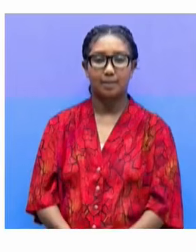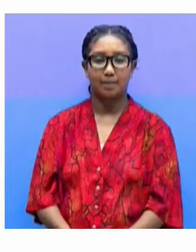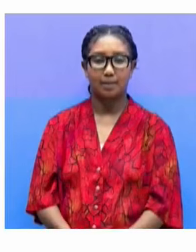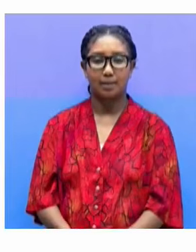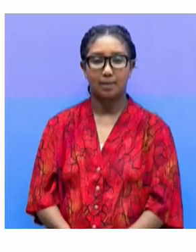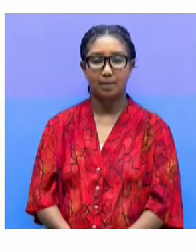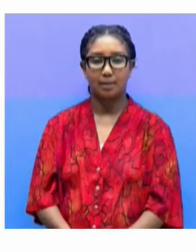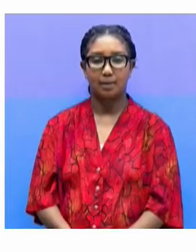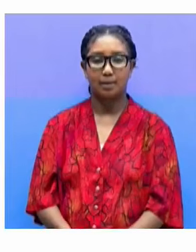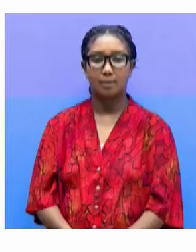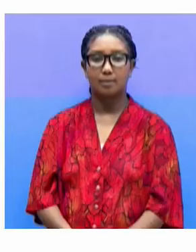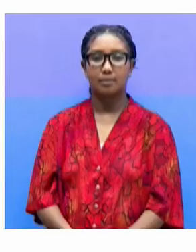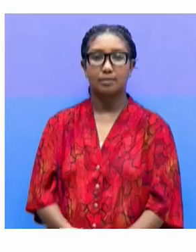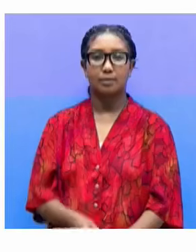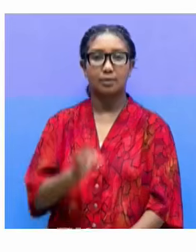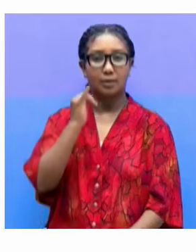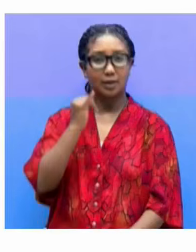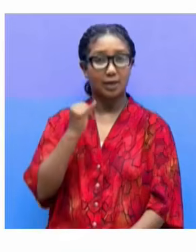if